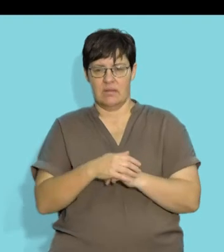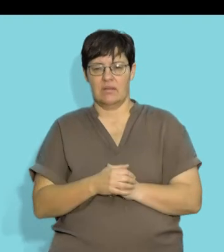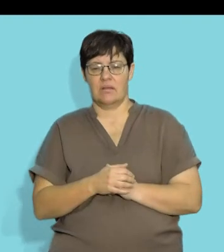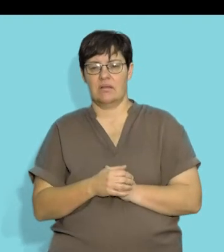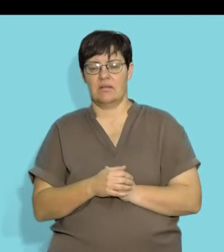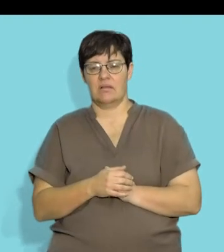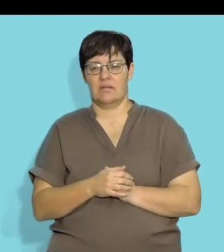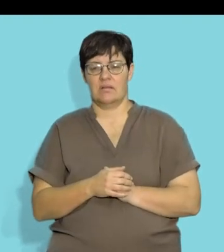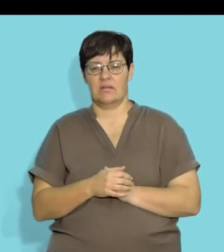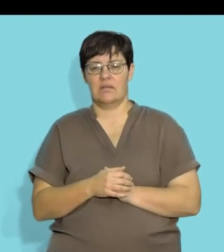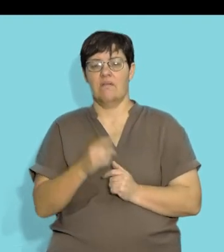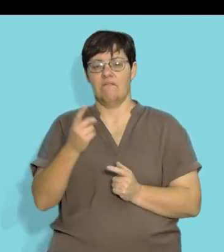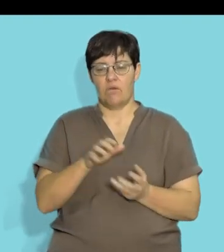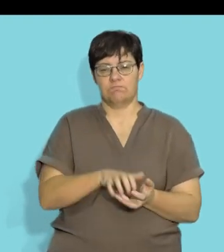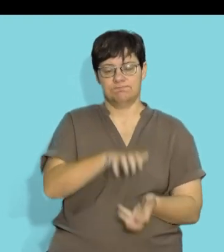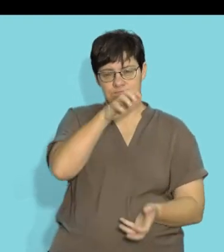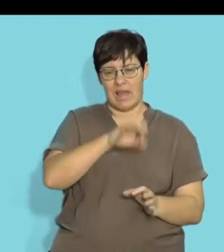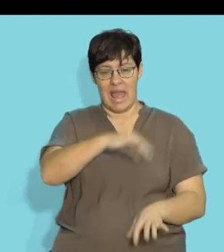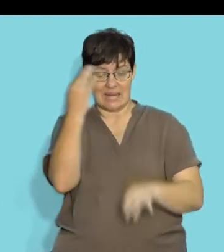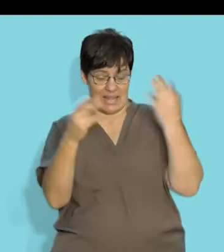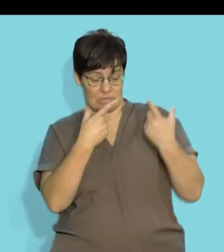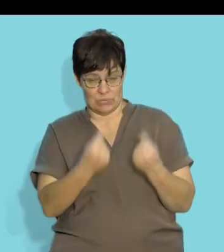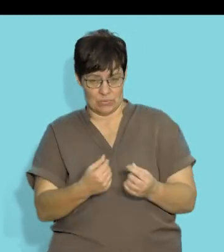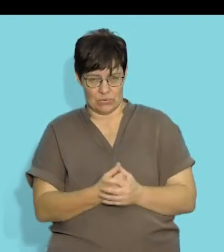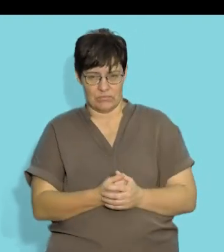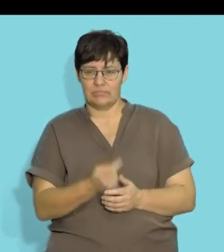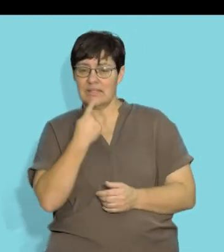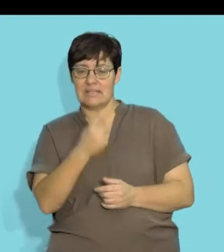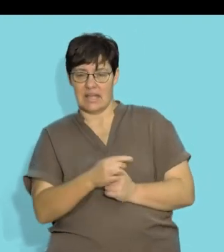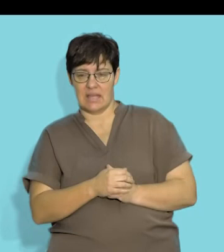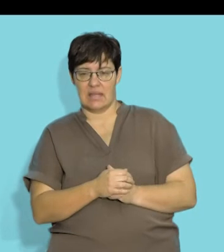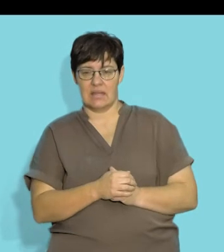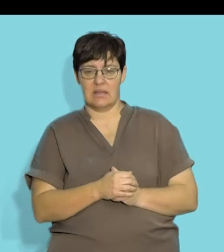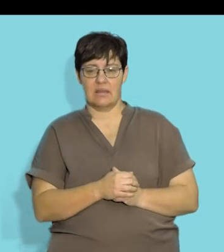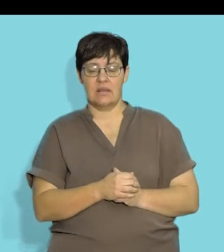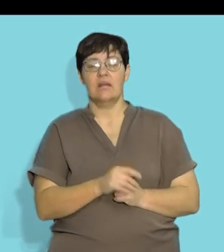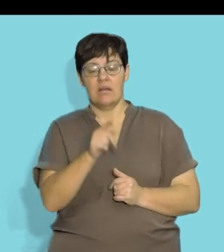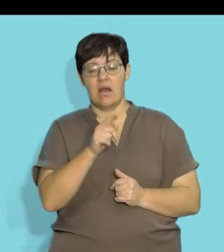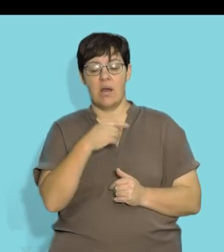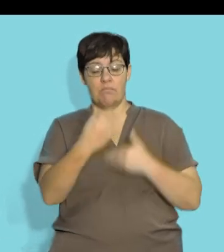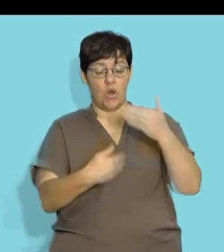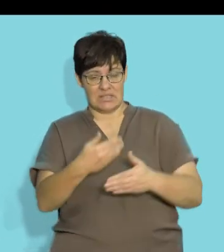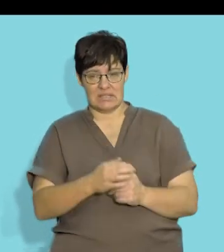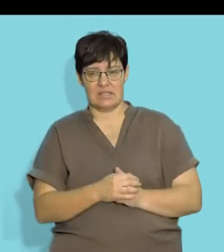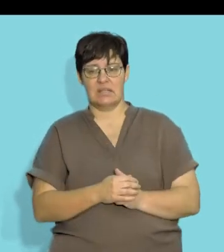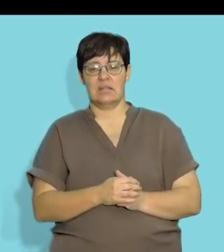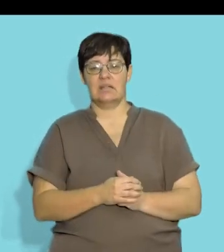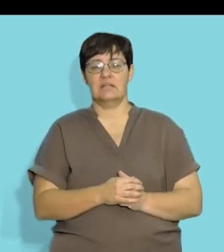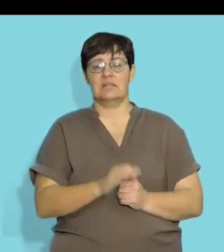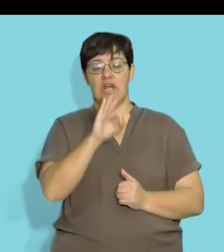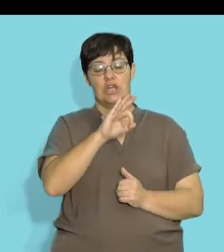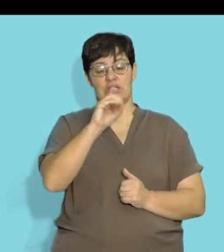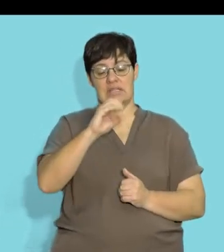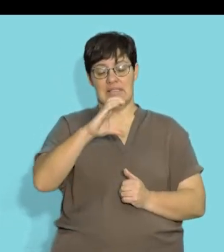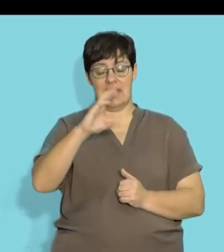far as the volumetric analysis is concerned. It says here, in a titration, as an example, that volume, which is 30